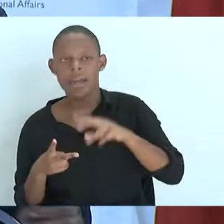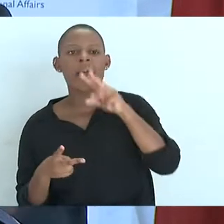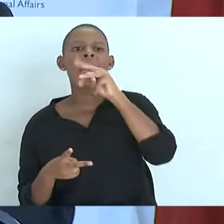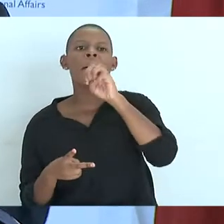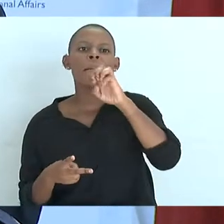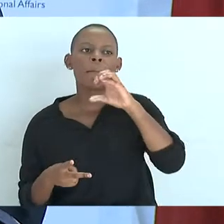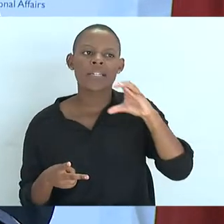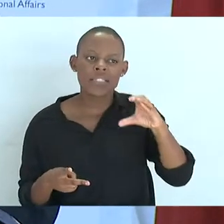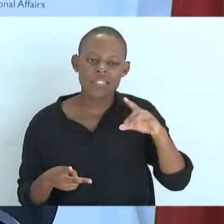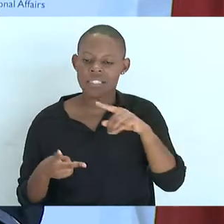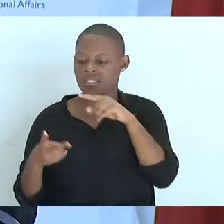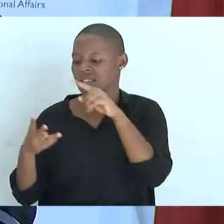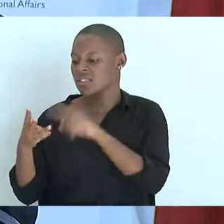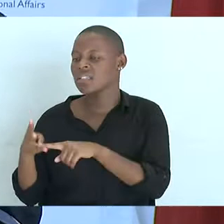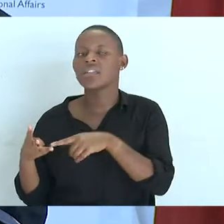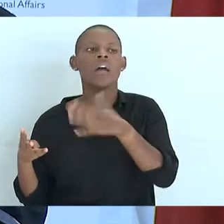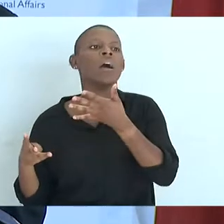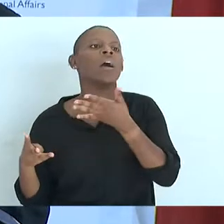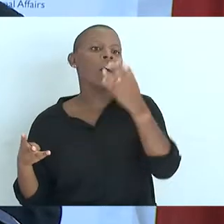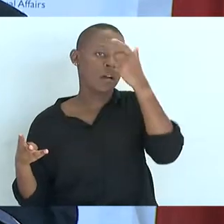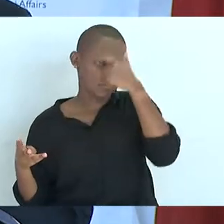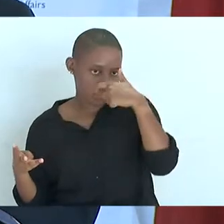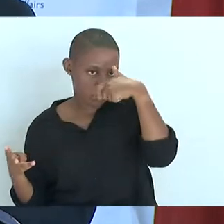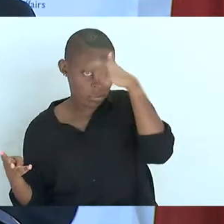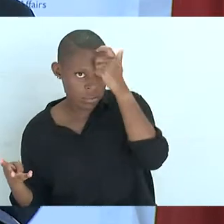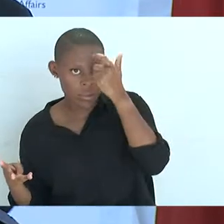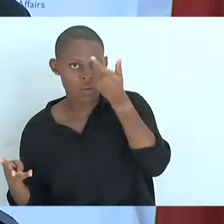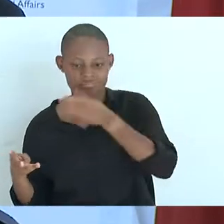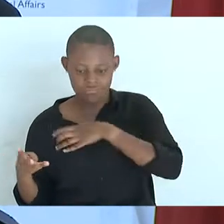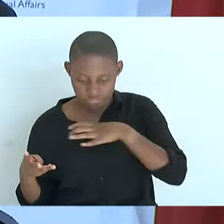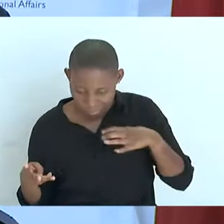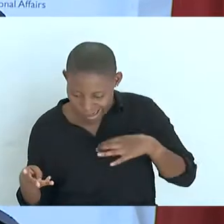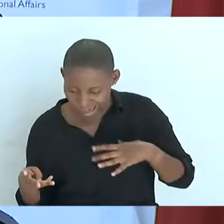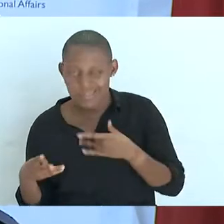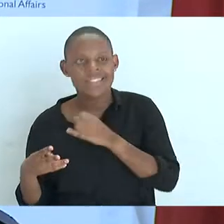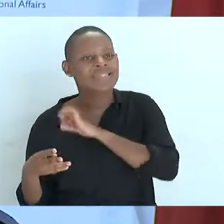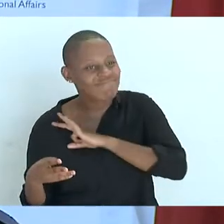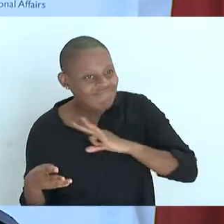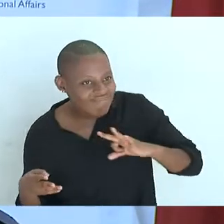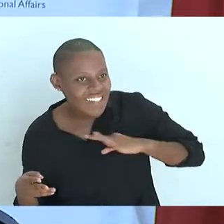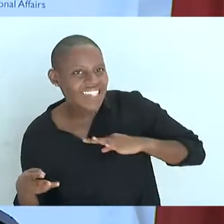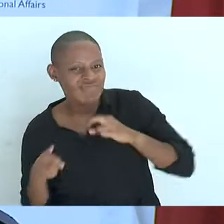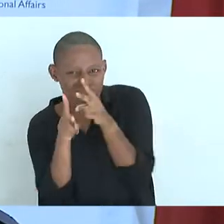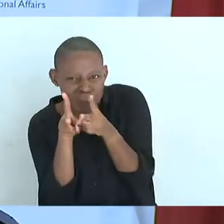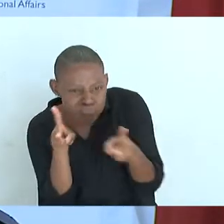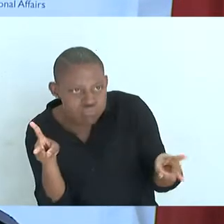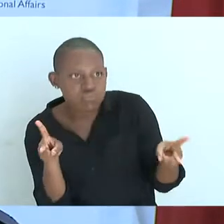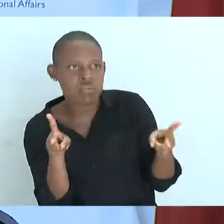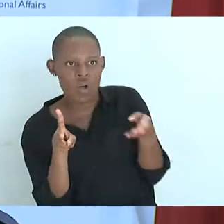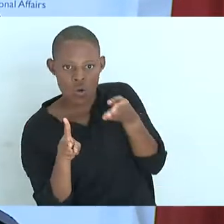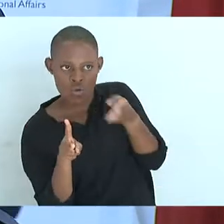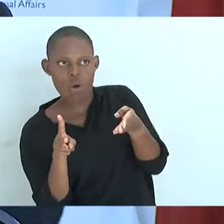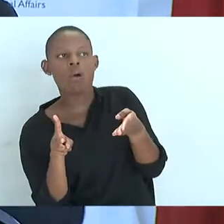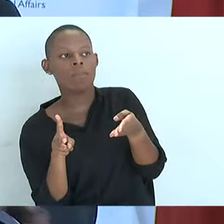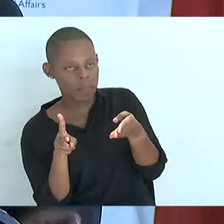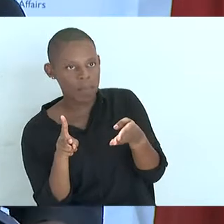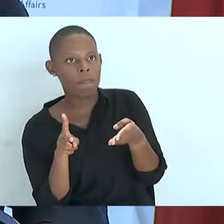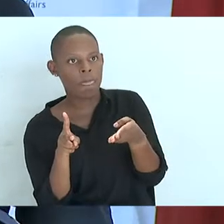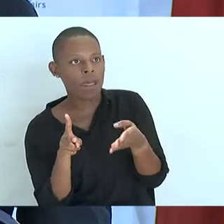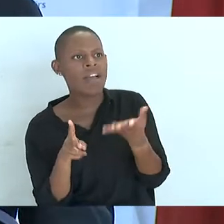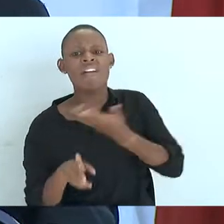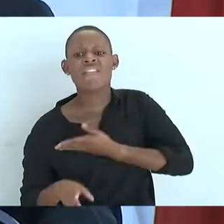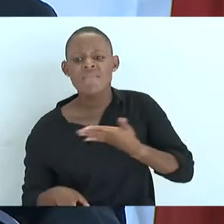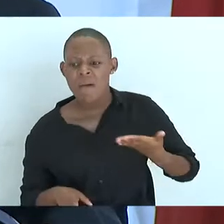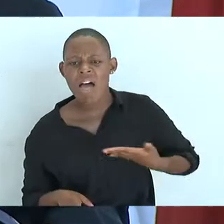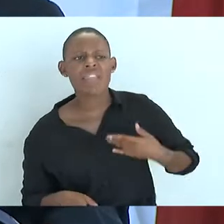mayors, respected Amakosi, councillors, community leaders, all attendees, mothers and fathers and